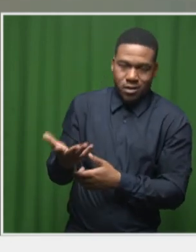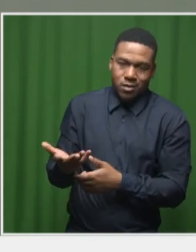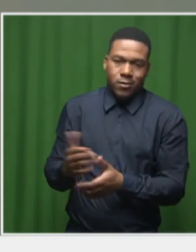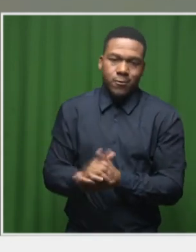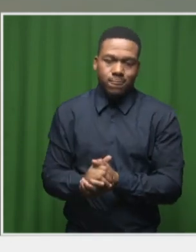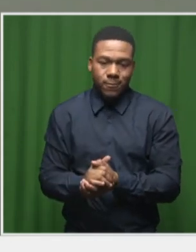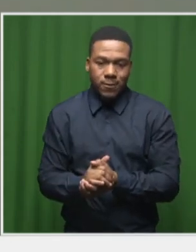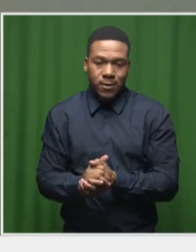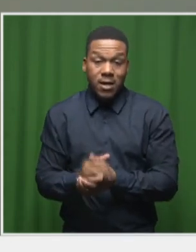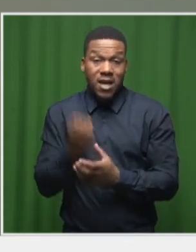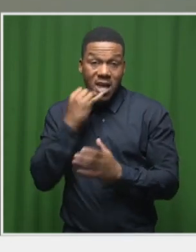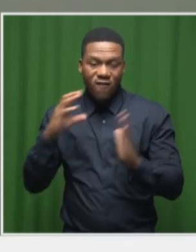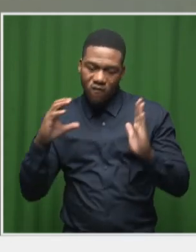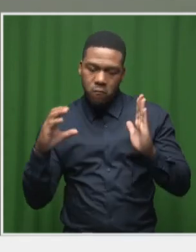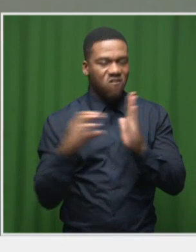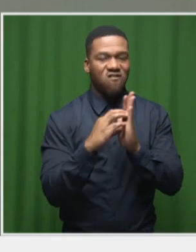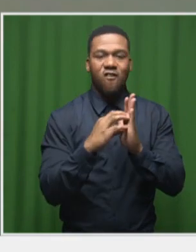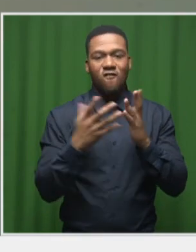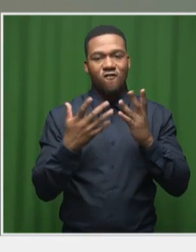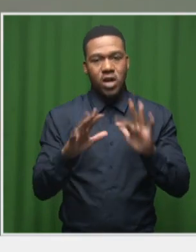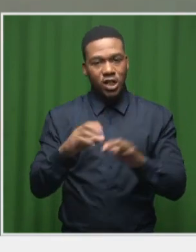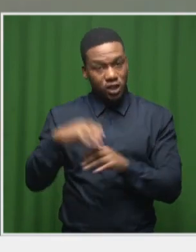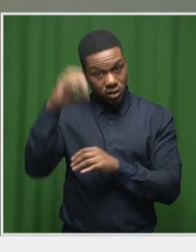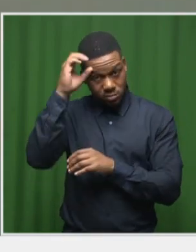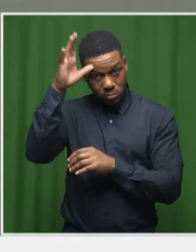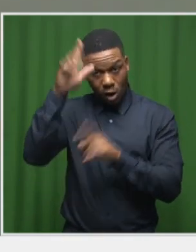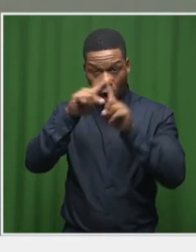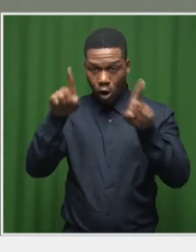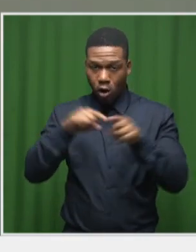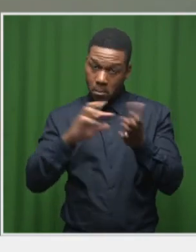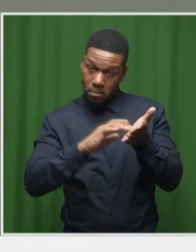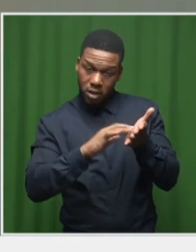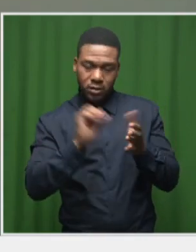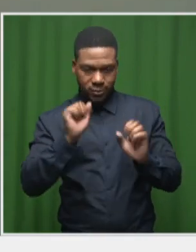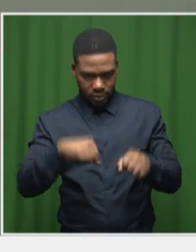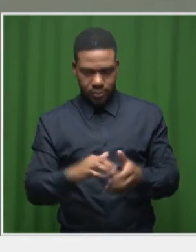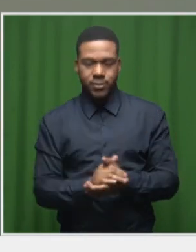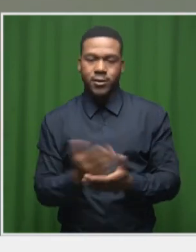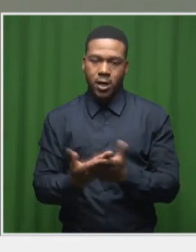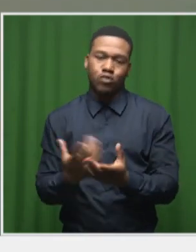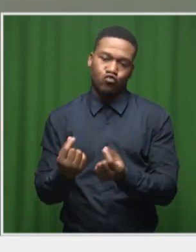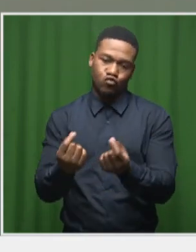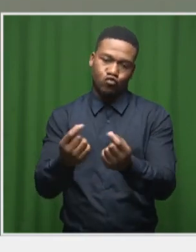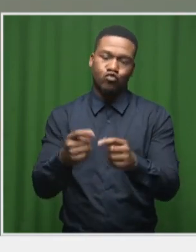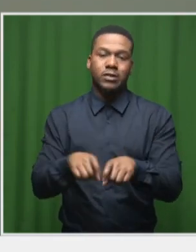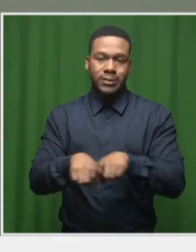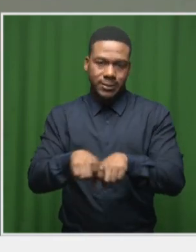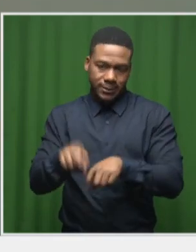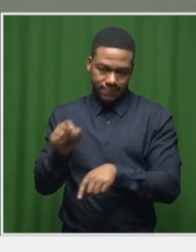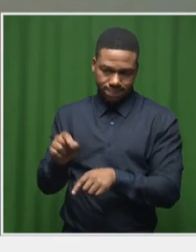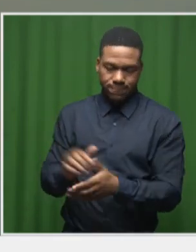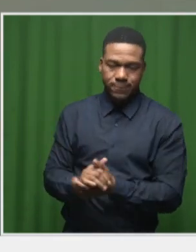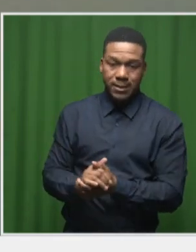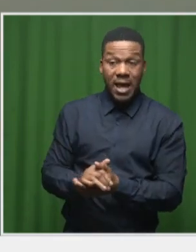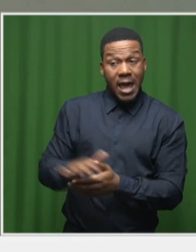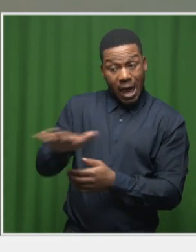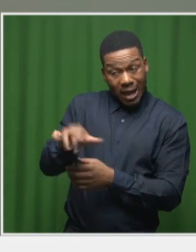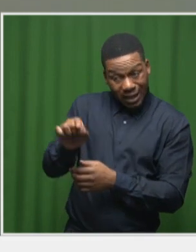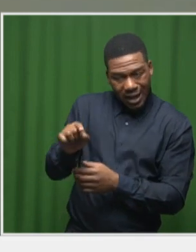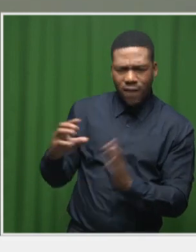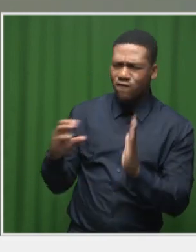implemented or installed smart meters. So we do have some electrification areas where we have installed smart meters. We're